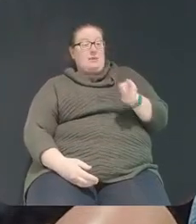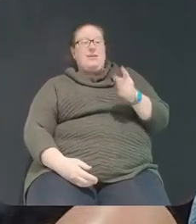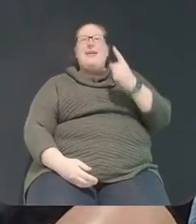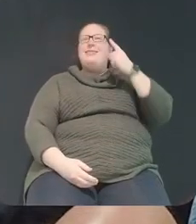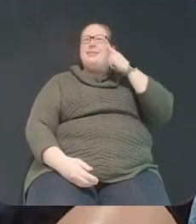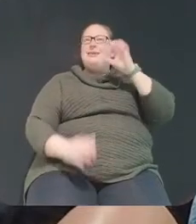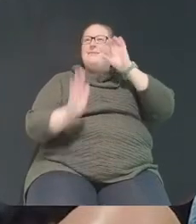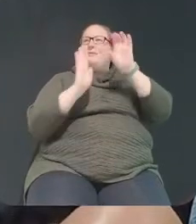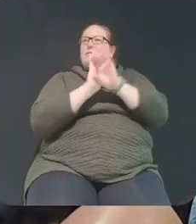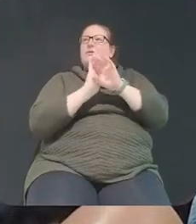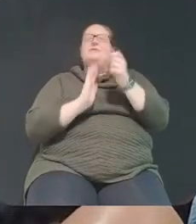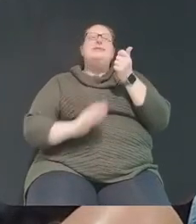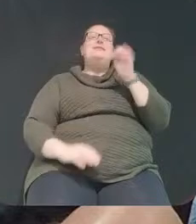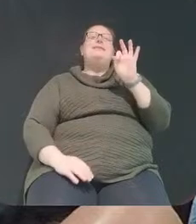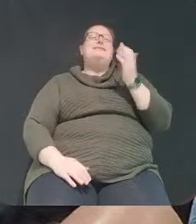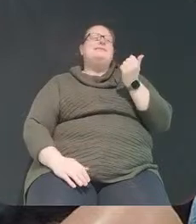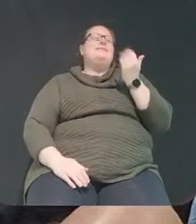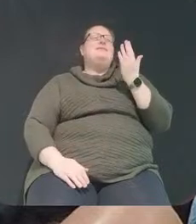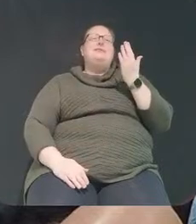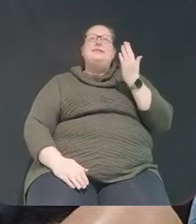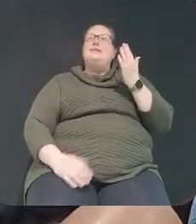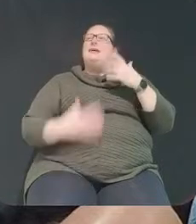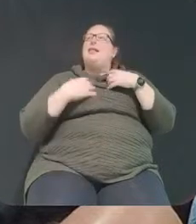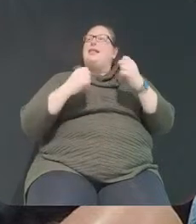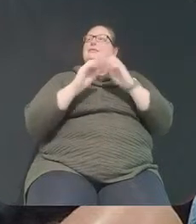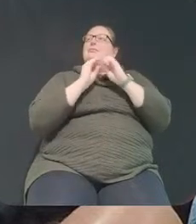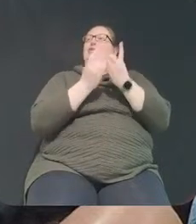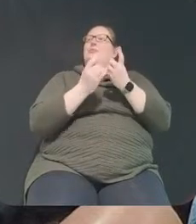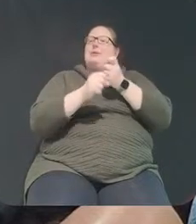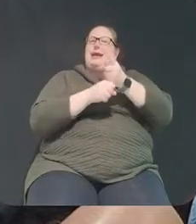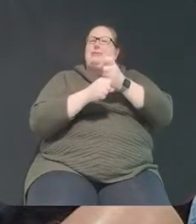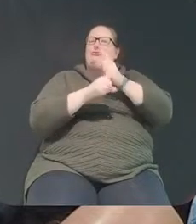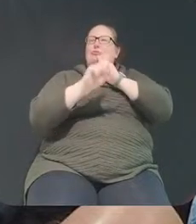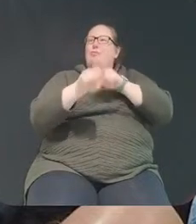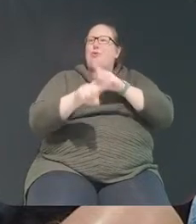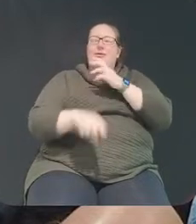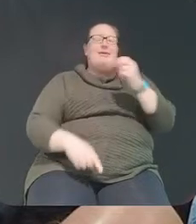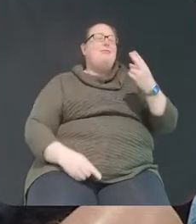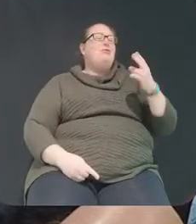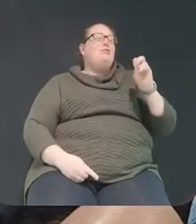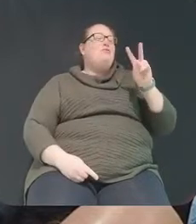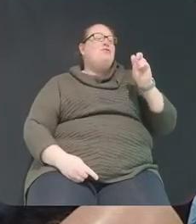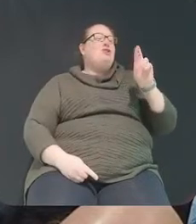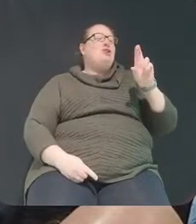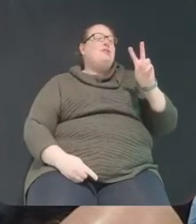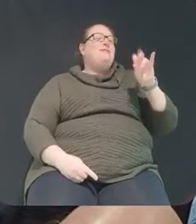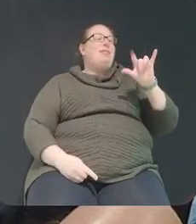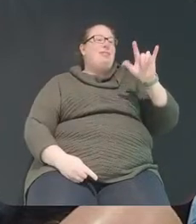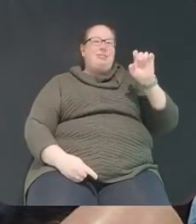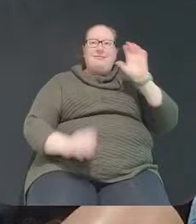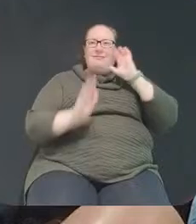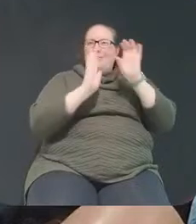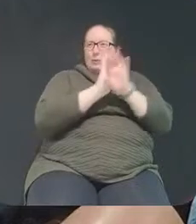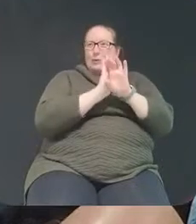the 1915 Health Department annual report, as well as the Hoovervilles photos that Ann shared earlier.